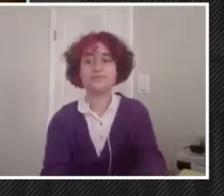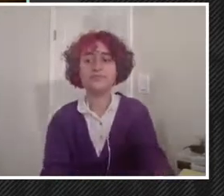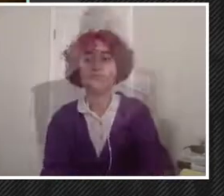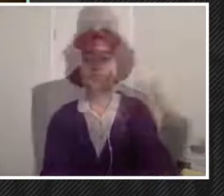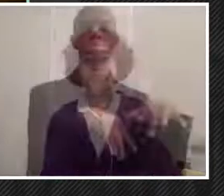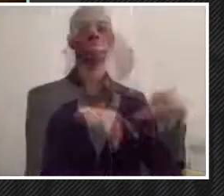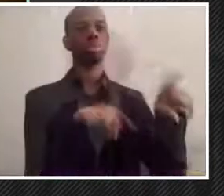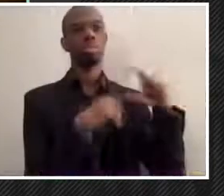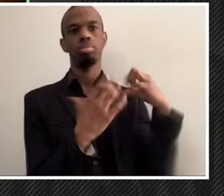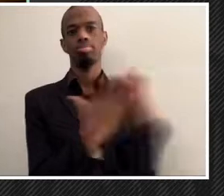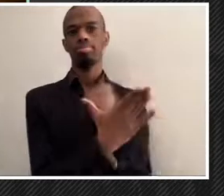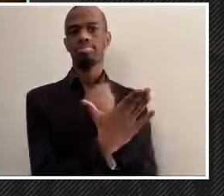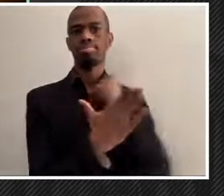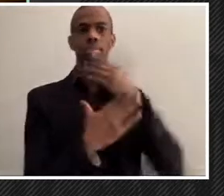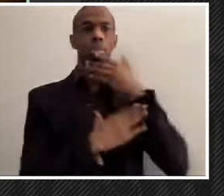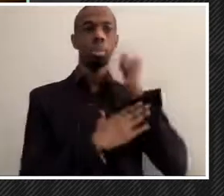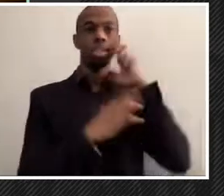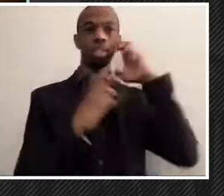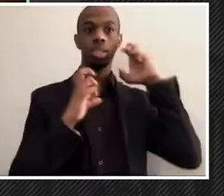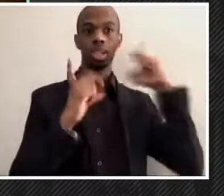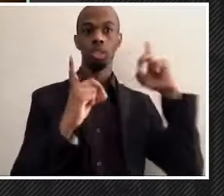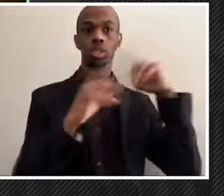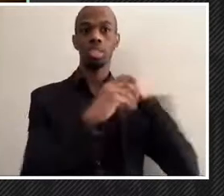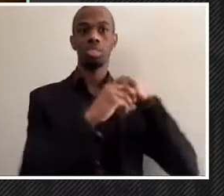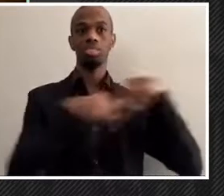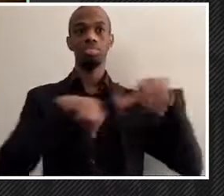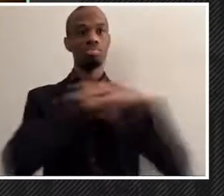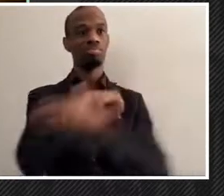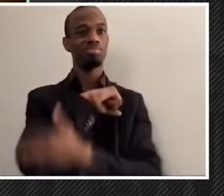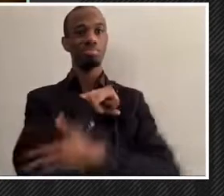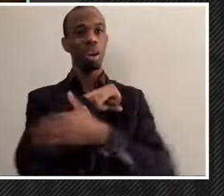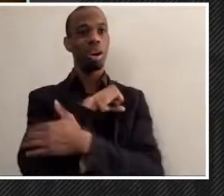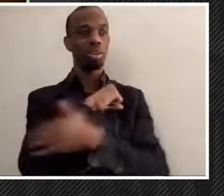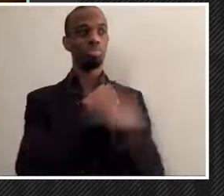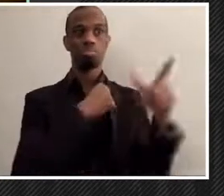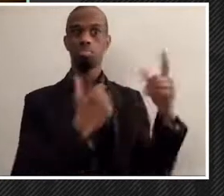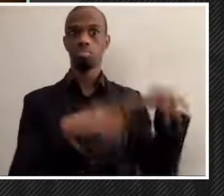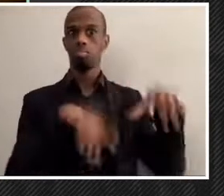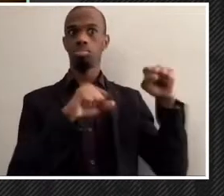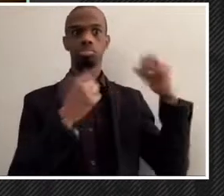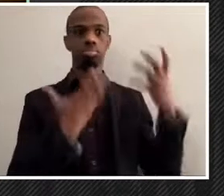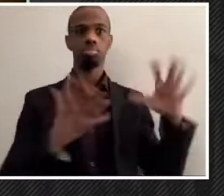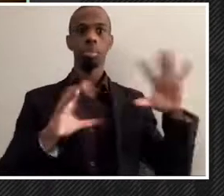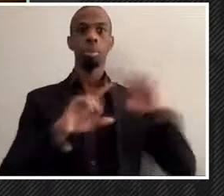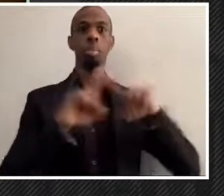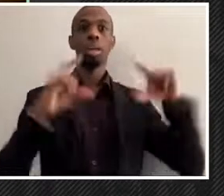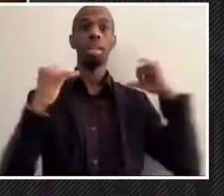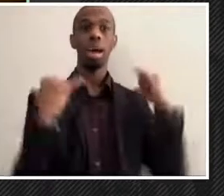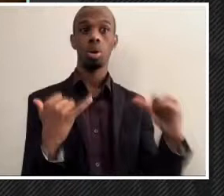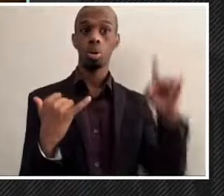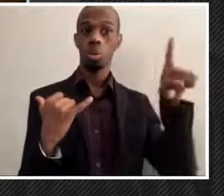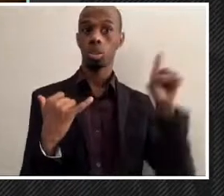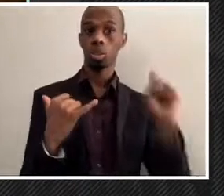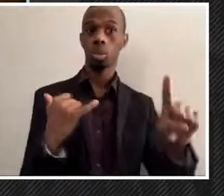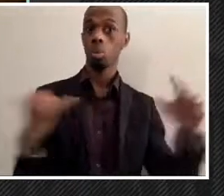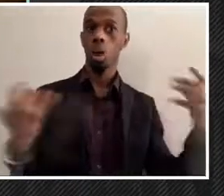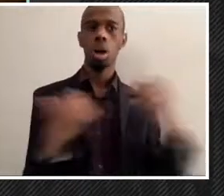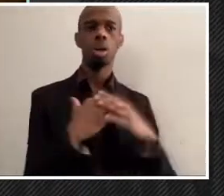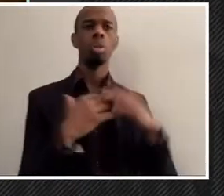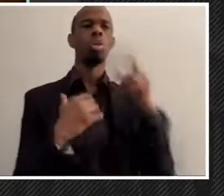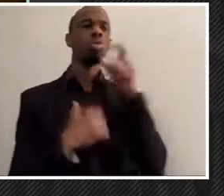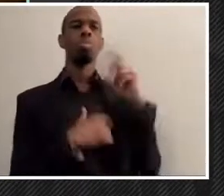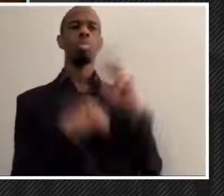the best educations in the country. But the question becomes, who built this inequitable system,